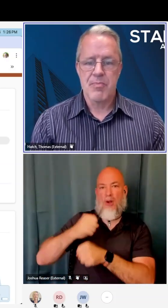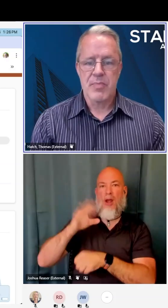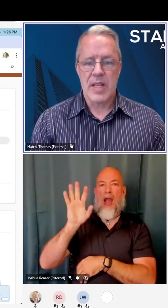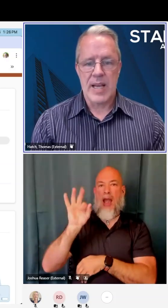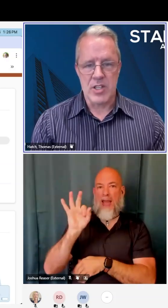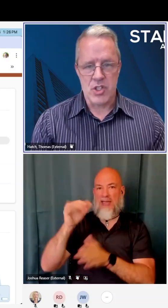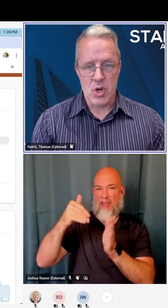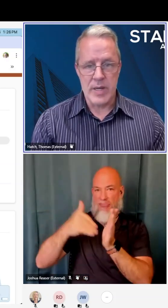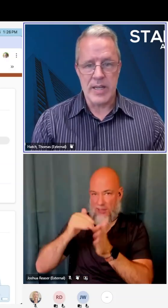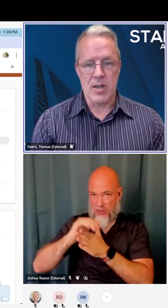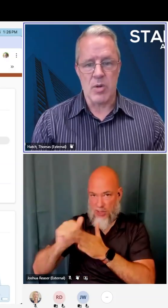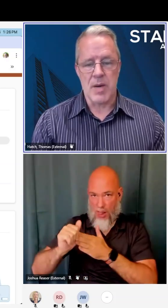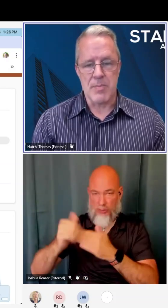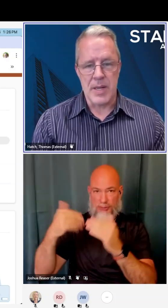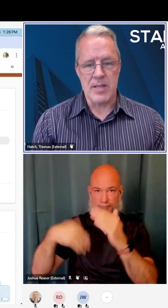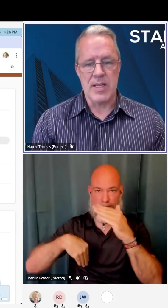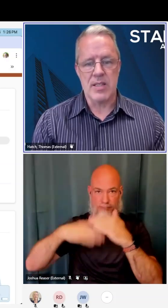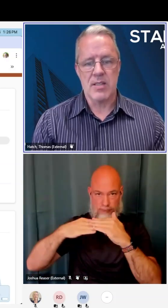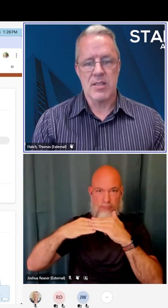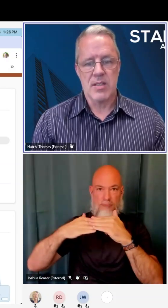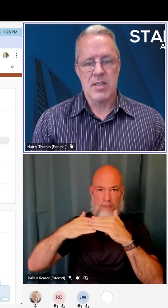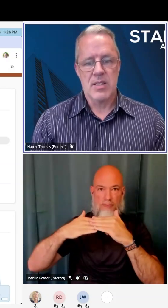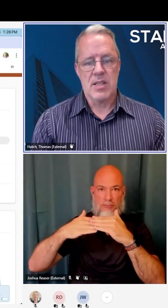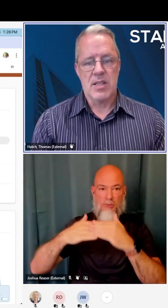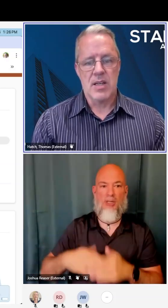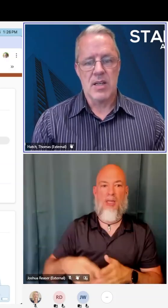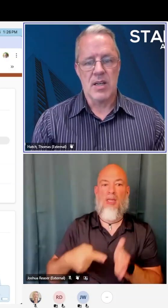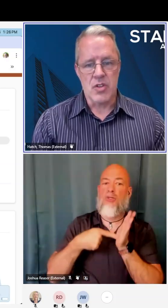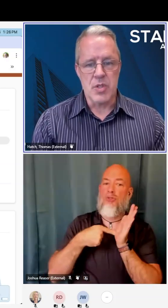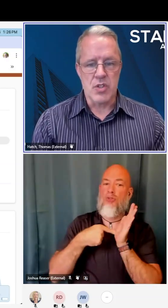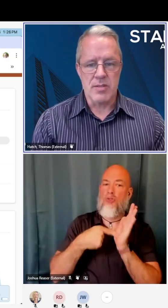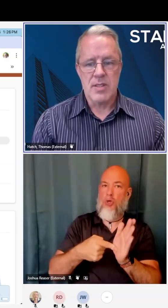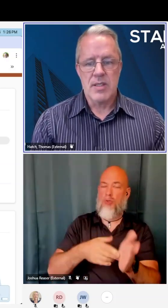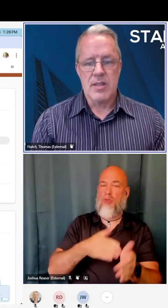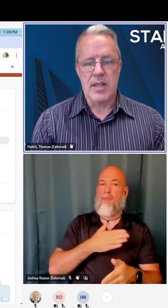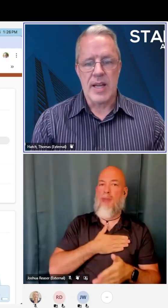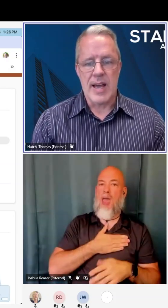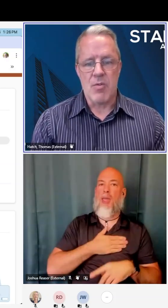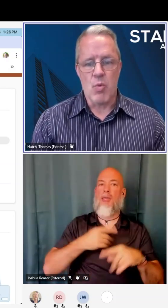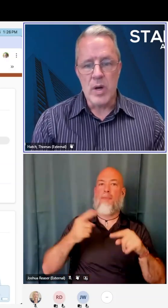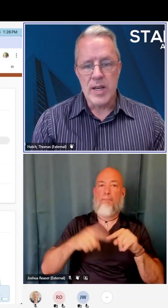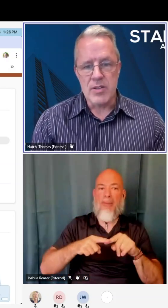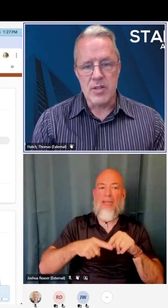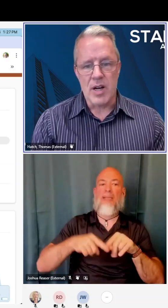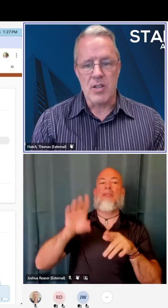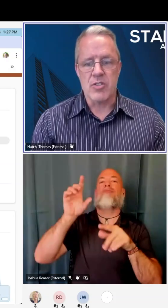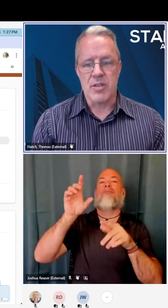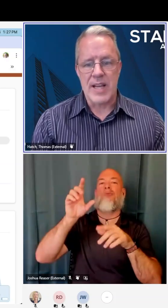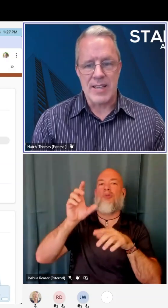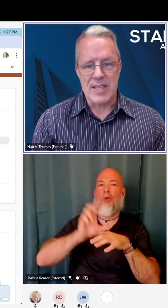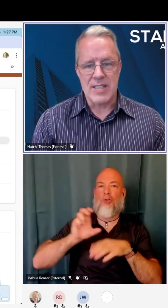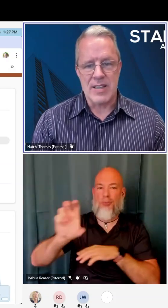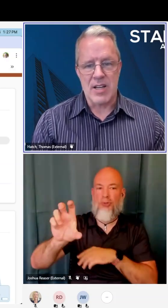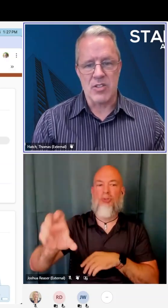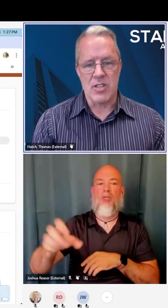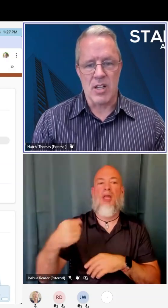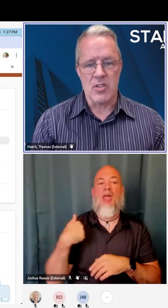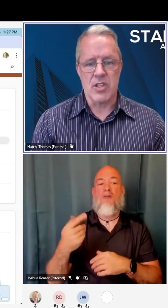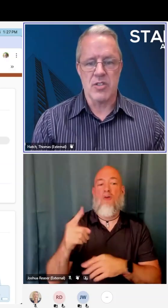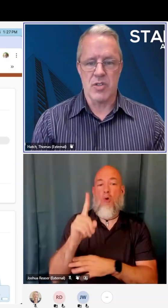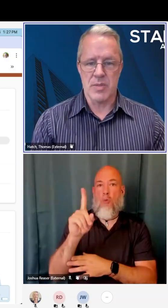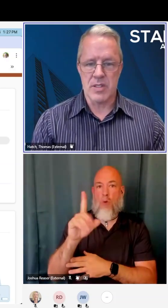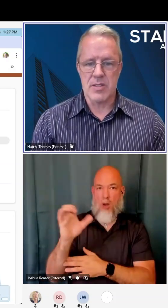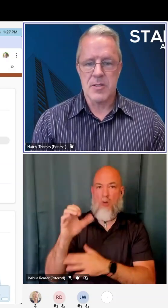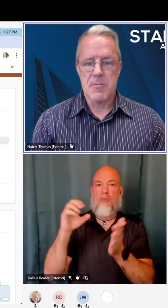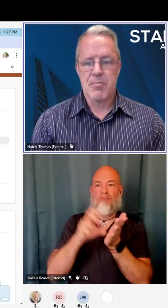$19,000, and it's showing here with my pending contribution that I have $100 of that